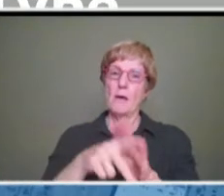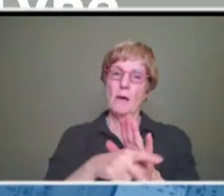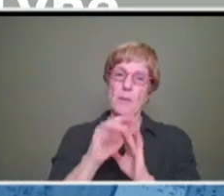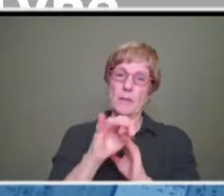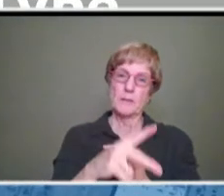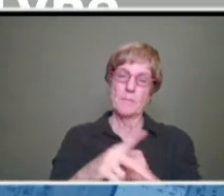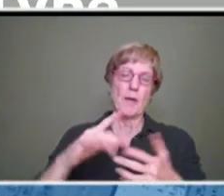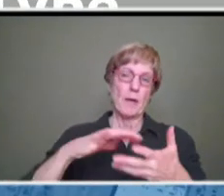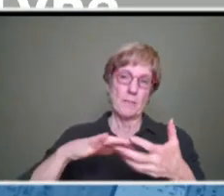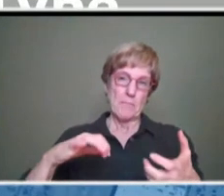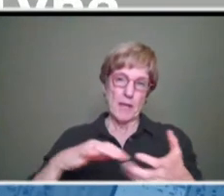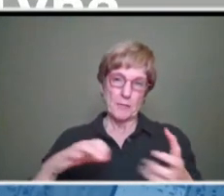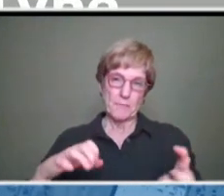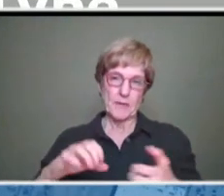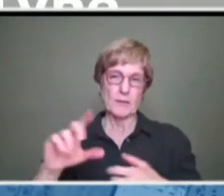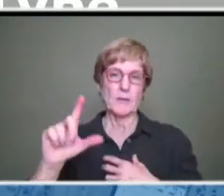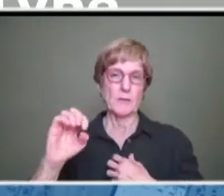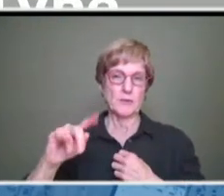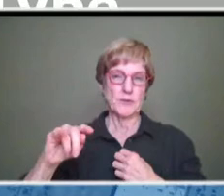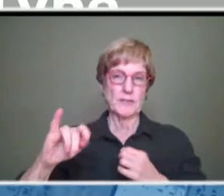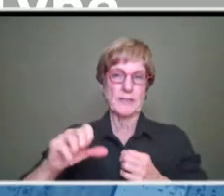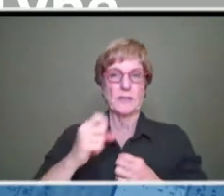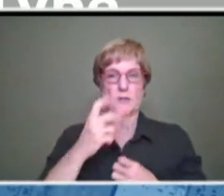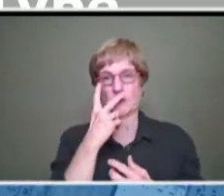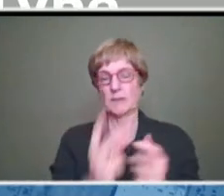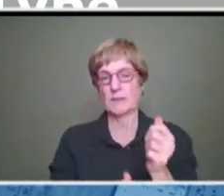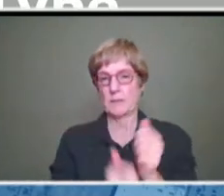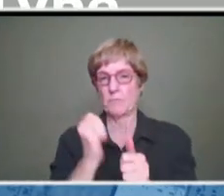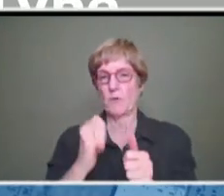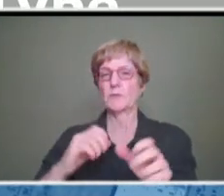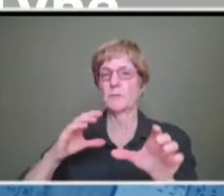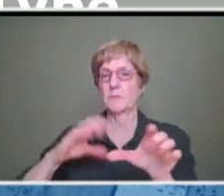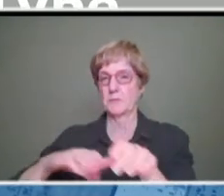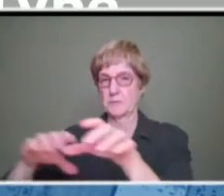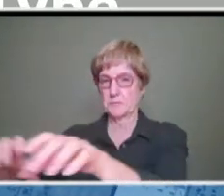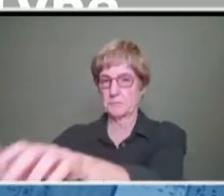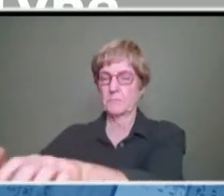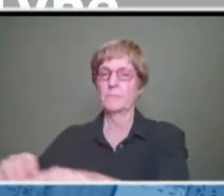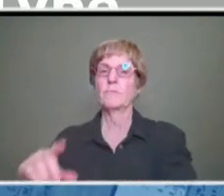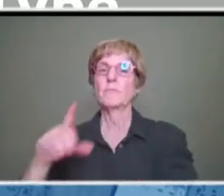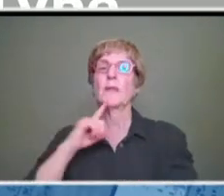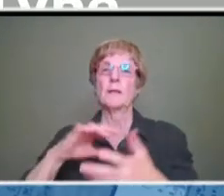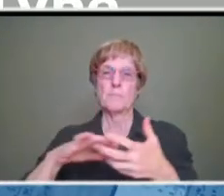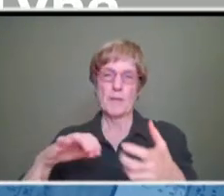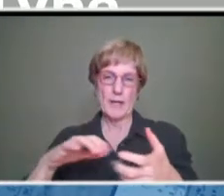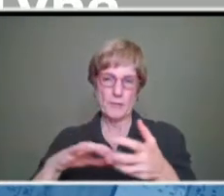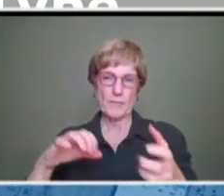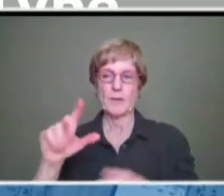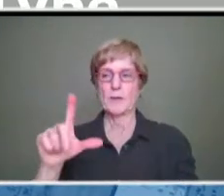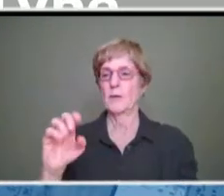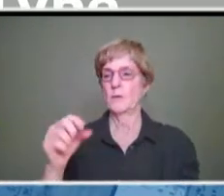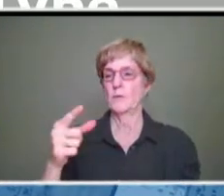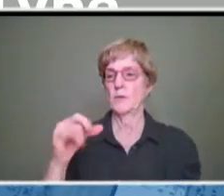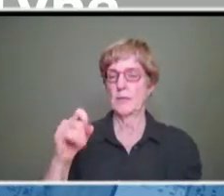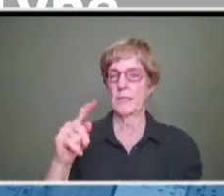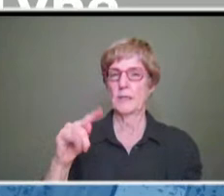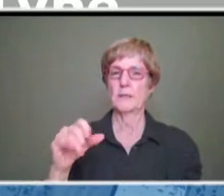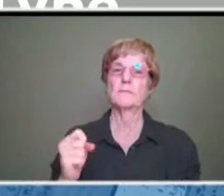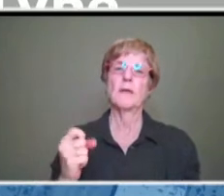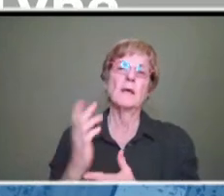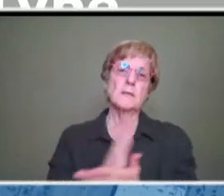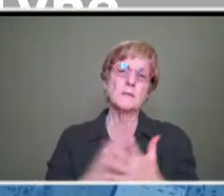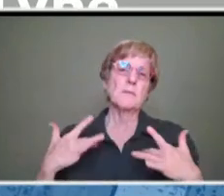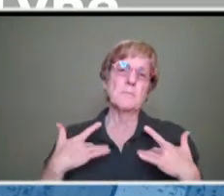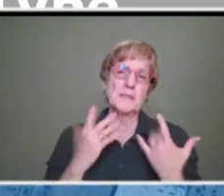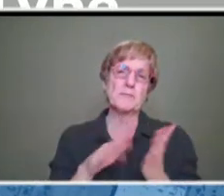manufacturing Logistics Place type you can see the majority of the place type around this area is that manufacturing Logistics we do have some Activity Center where